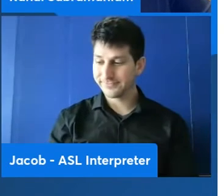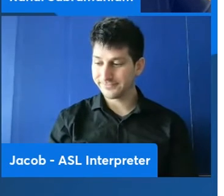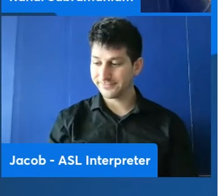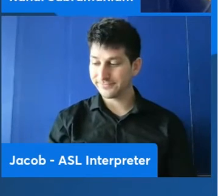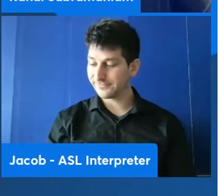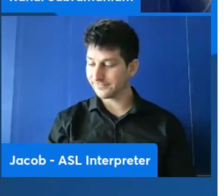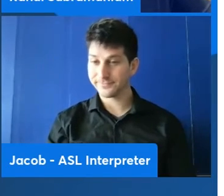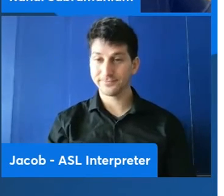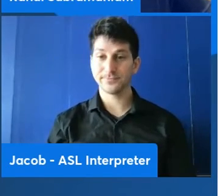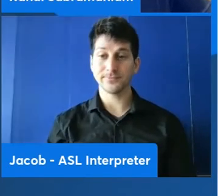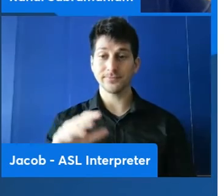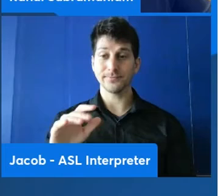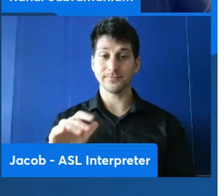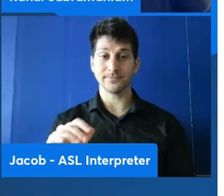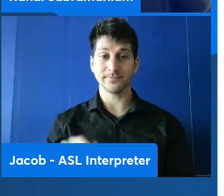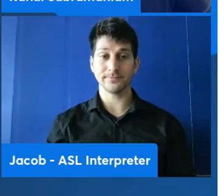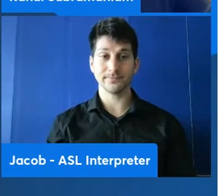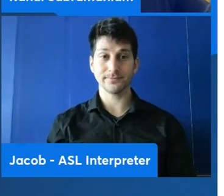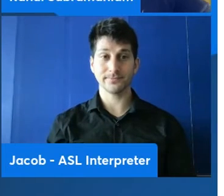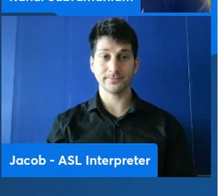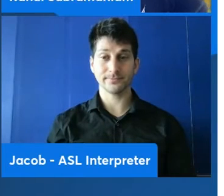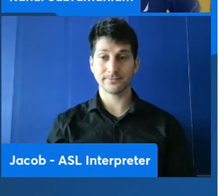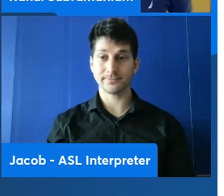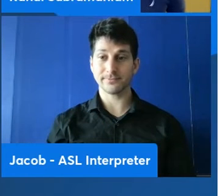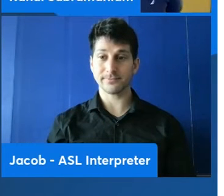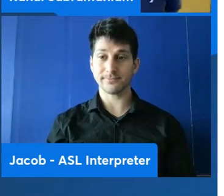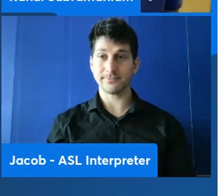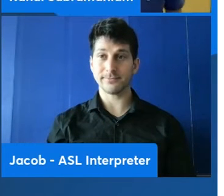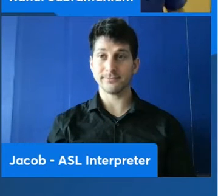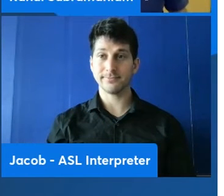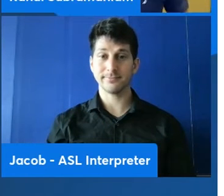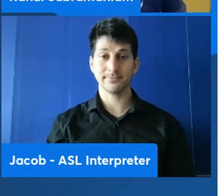Cool. Go ahead.